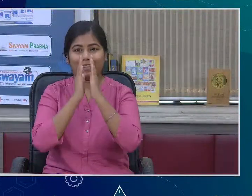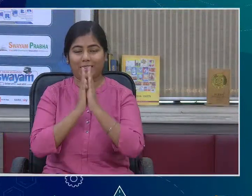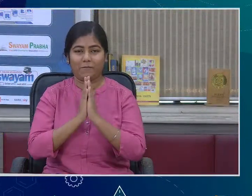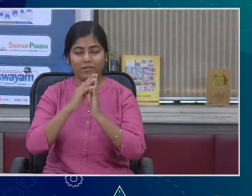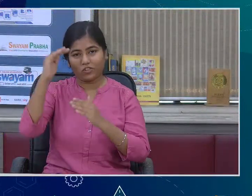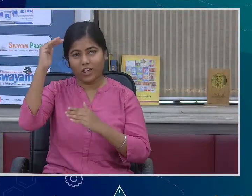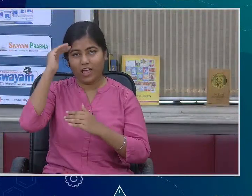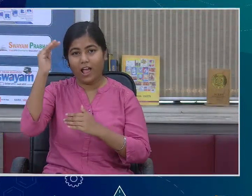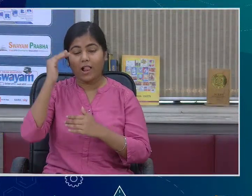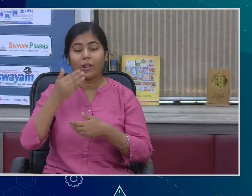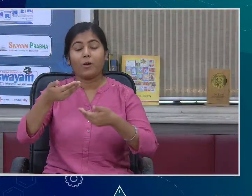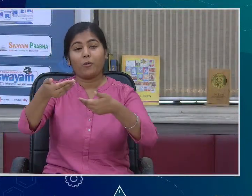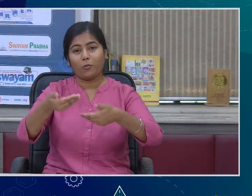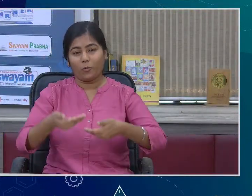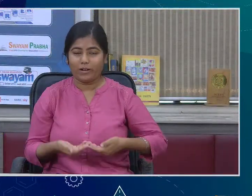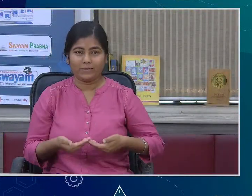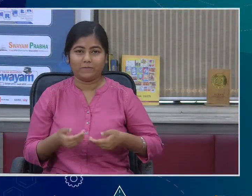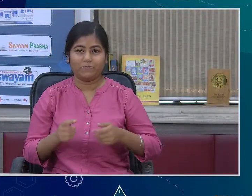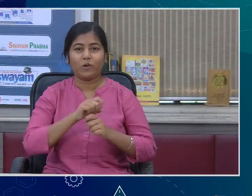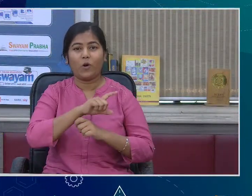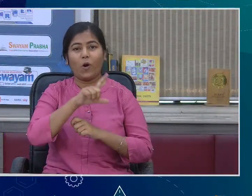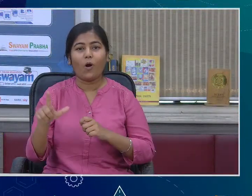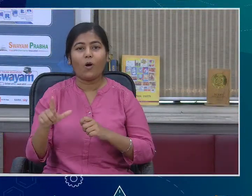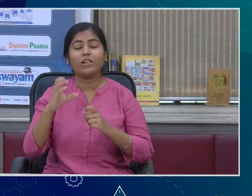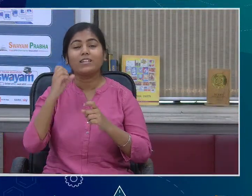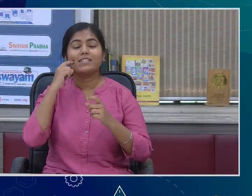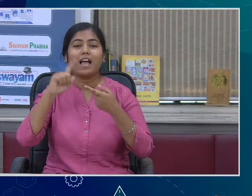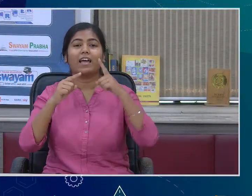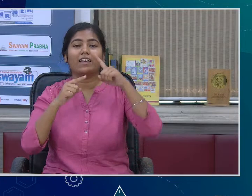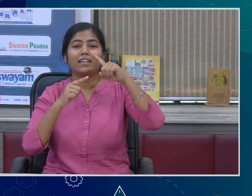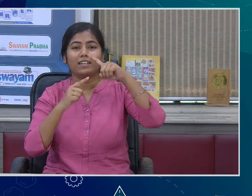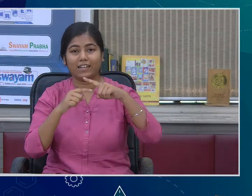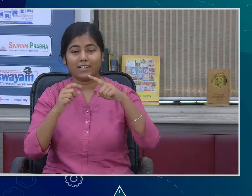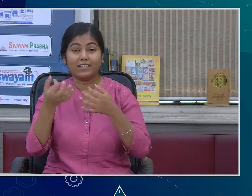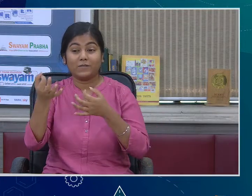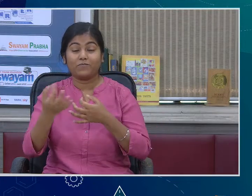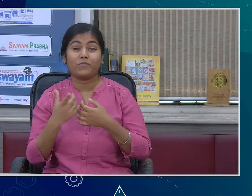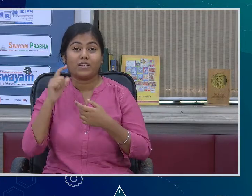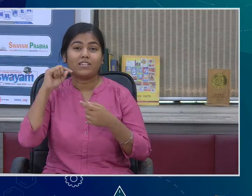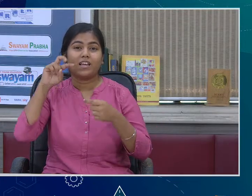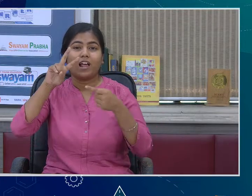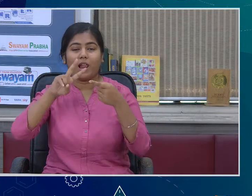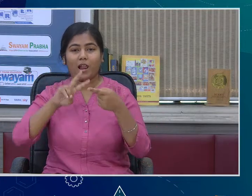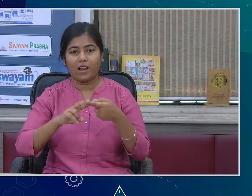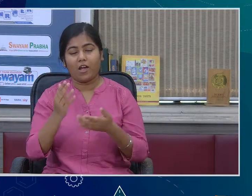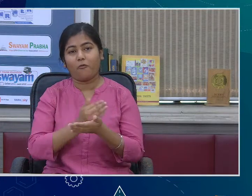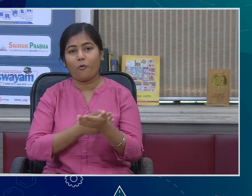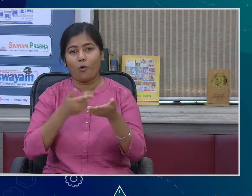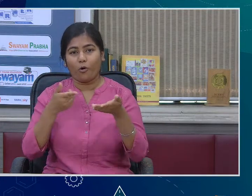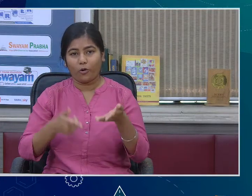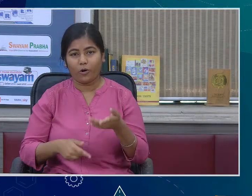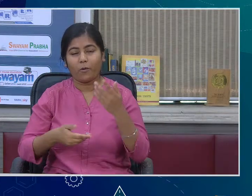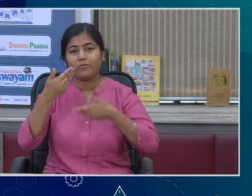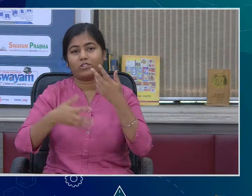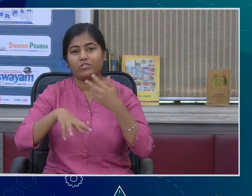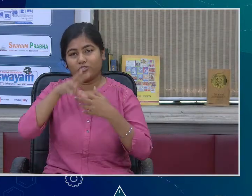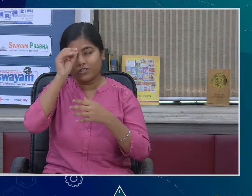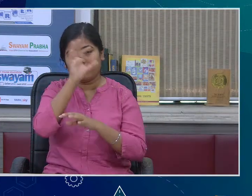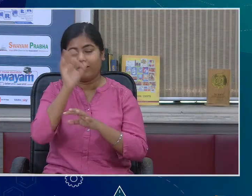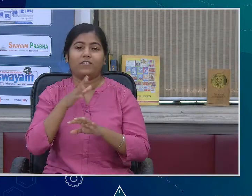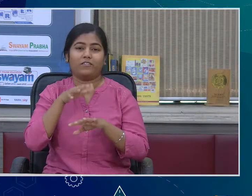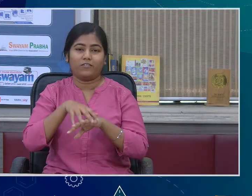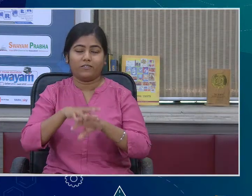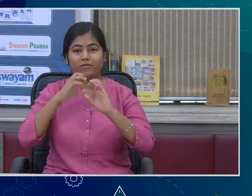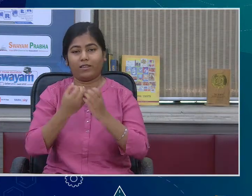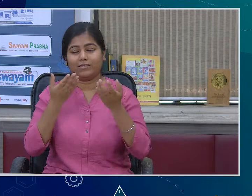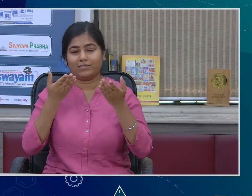Namaskar, hello and a very warm welcome to CIET NCERT's special live phone-in program of Teaching Learning Interventions